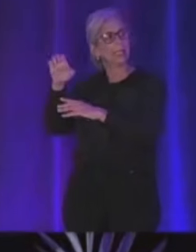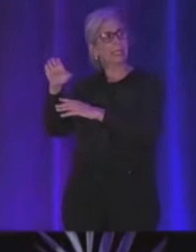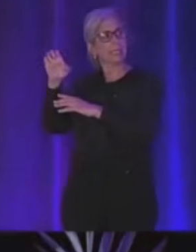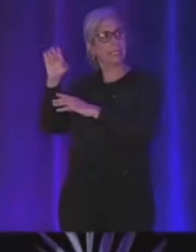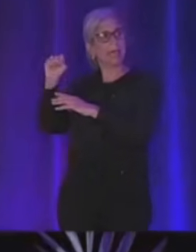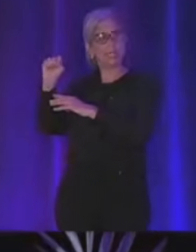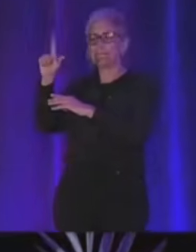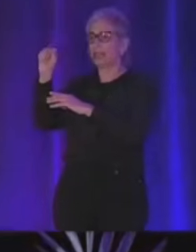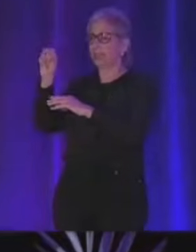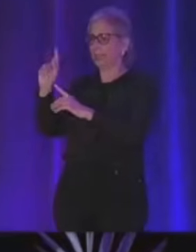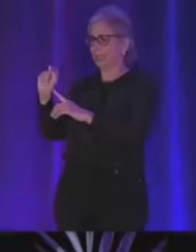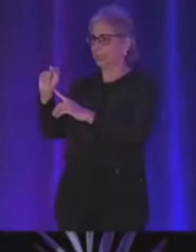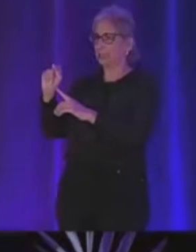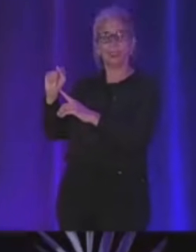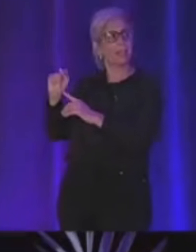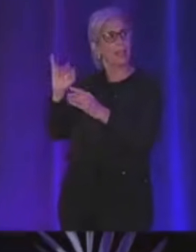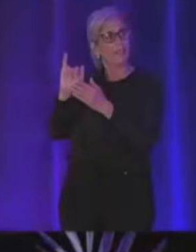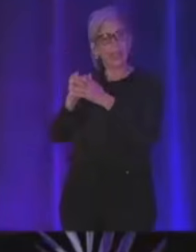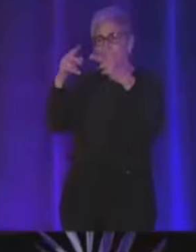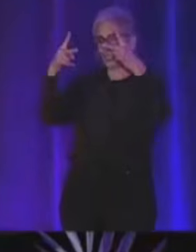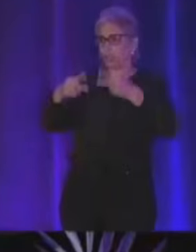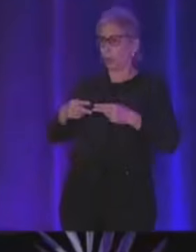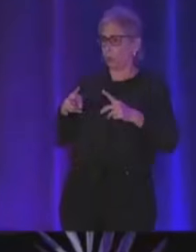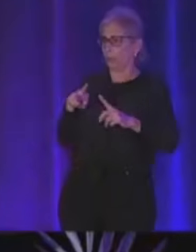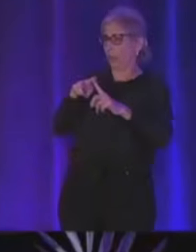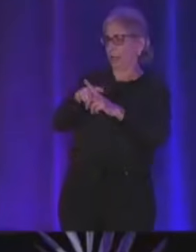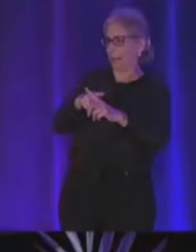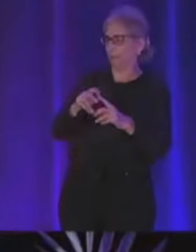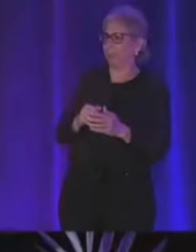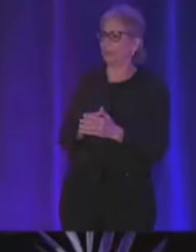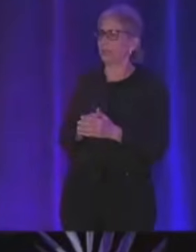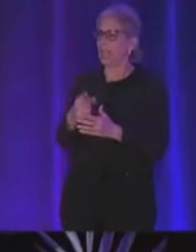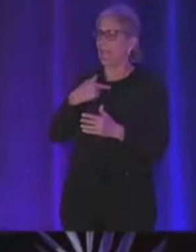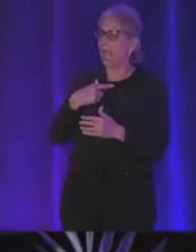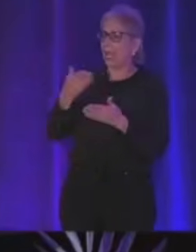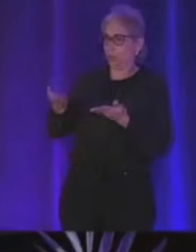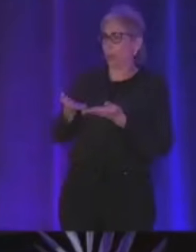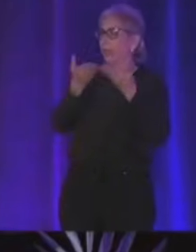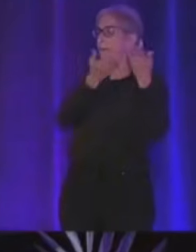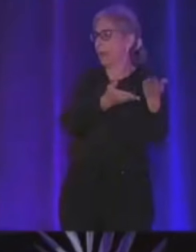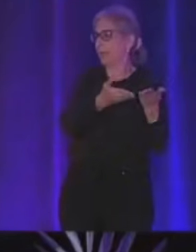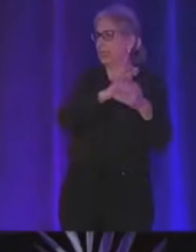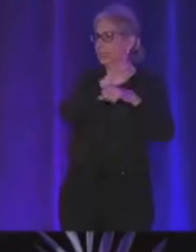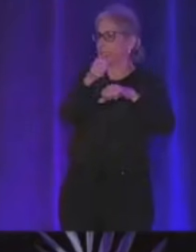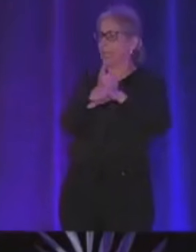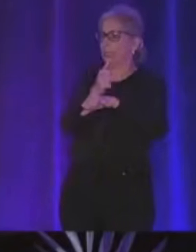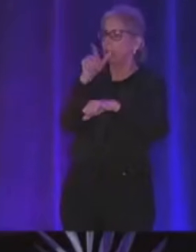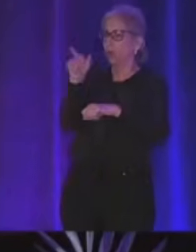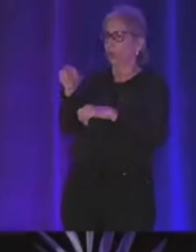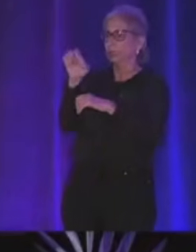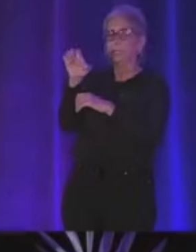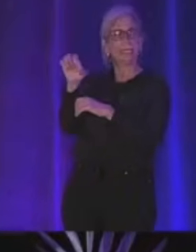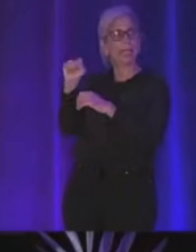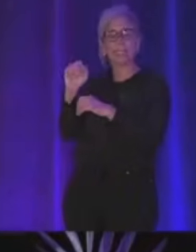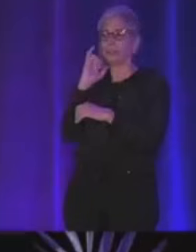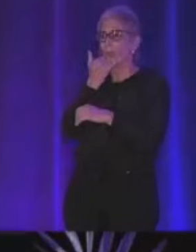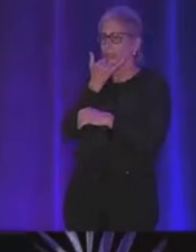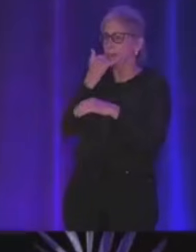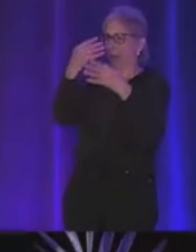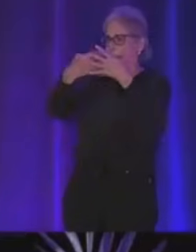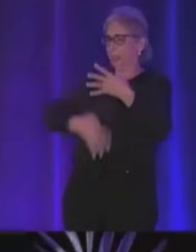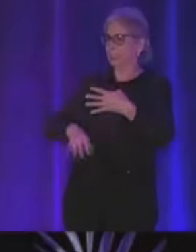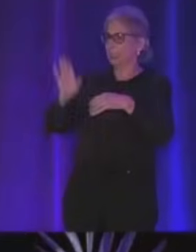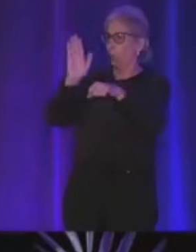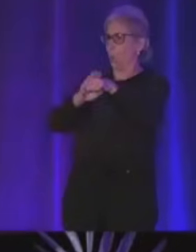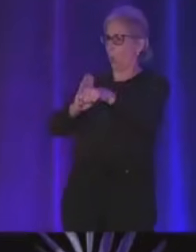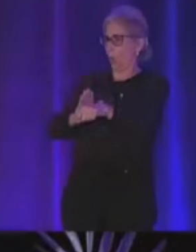ESLint.rules.customizations is a thing I added to the VS Code plugin for ESLint. I highly recommend setting your ESLint errors to all be listed as